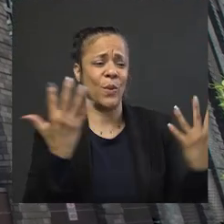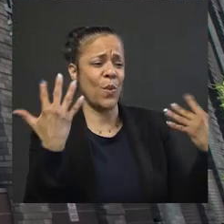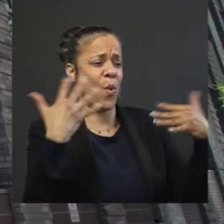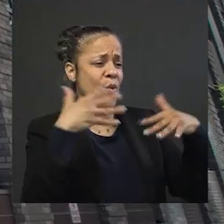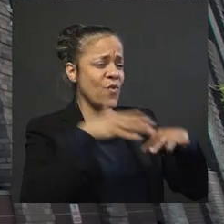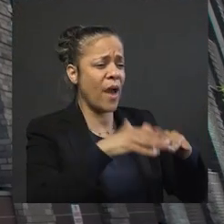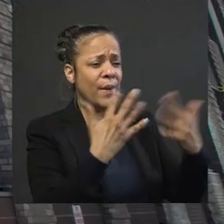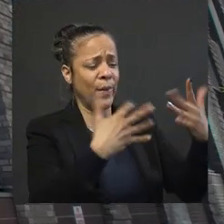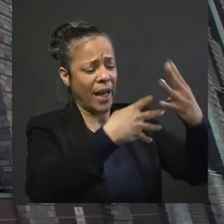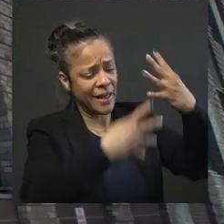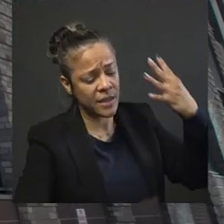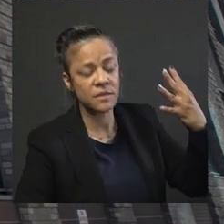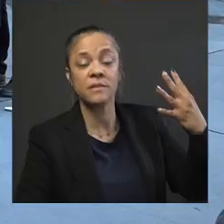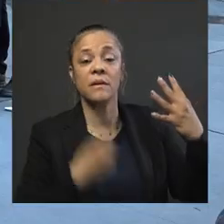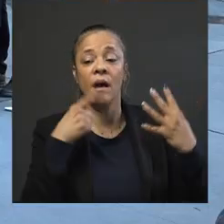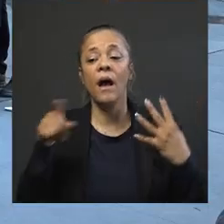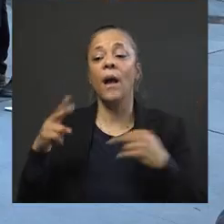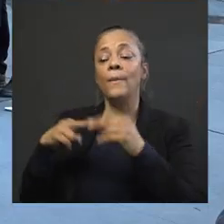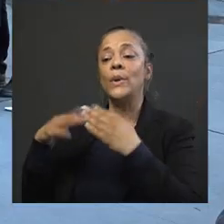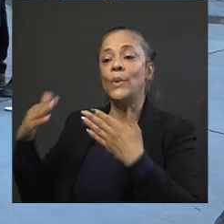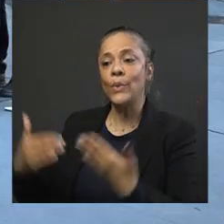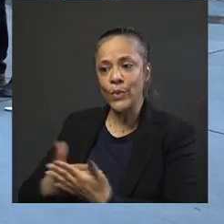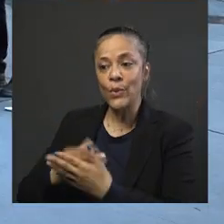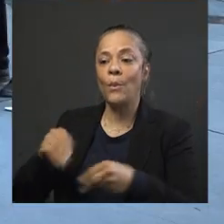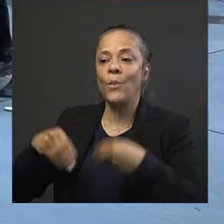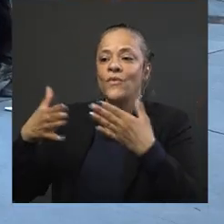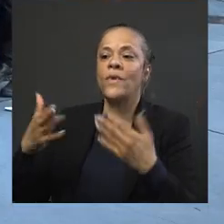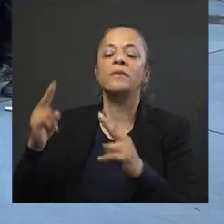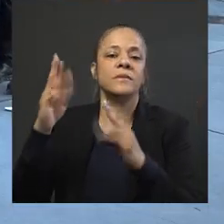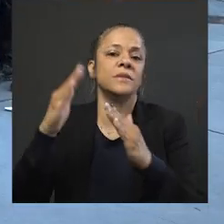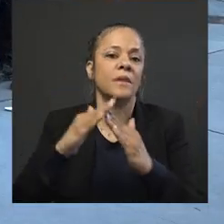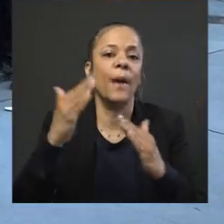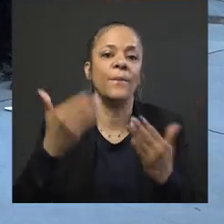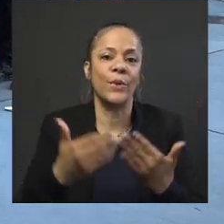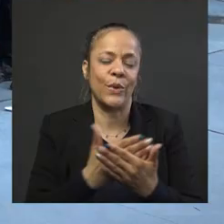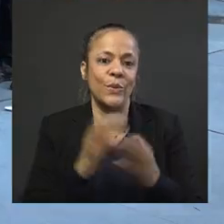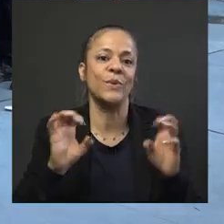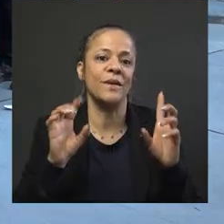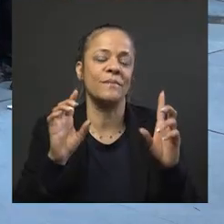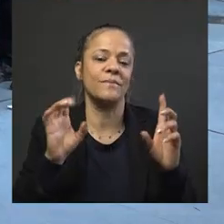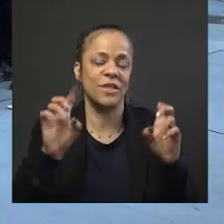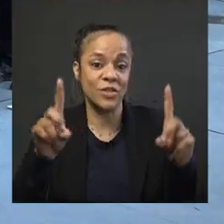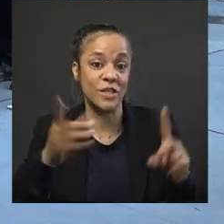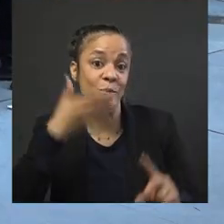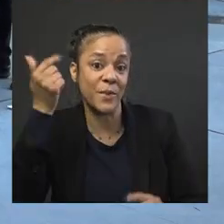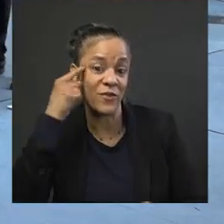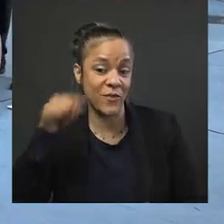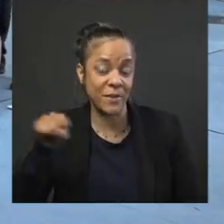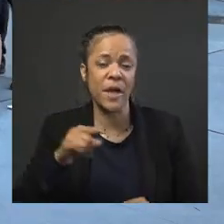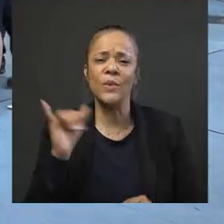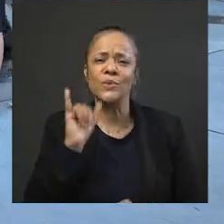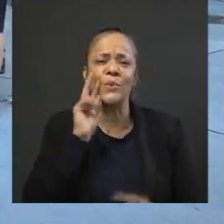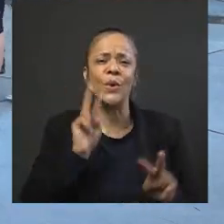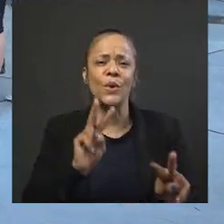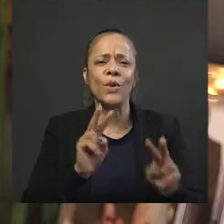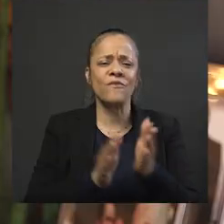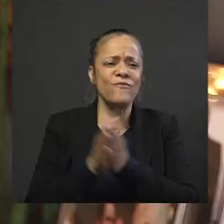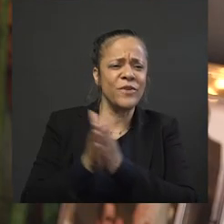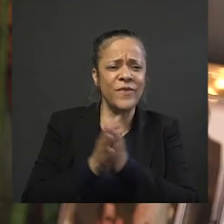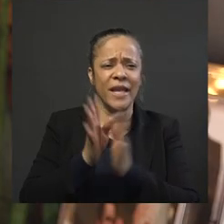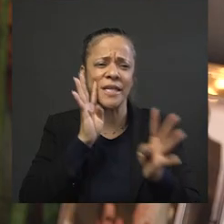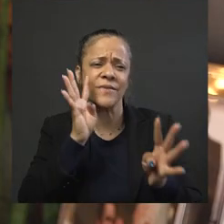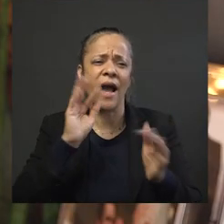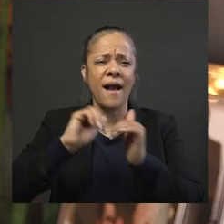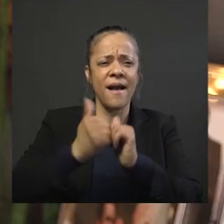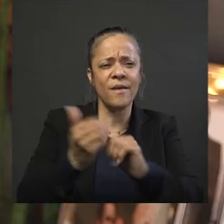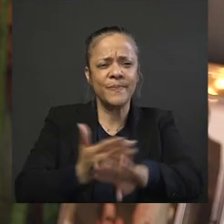system's overcrowding and long wait lists while providing top quality educational opportunities for our youth. We're also looking to other innovative